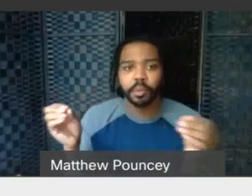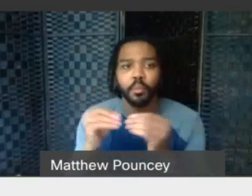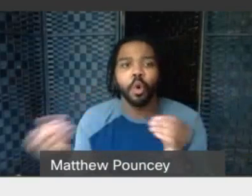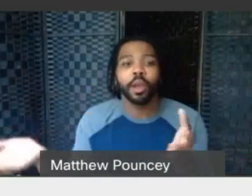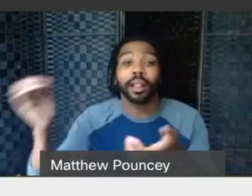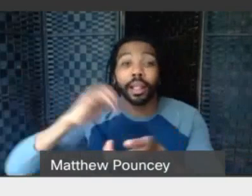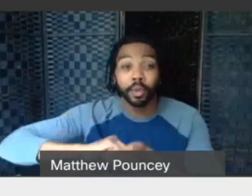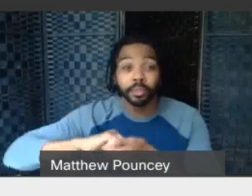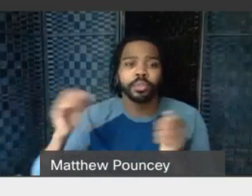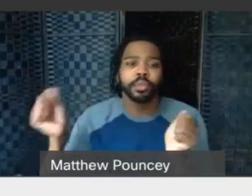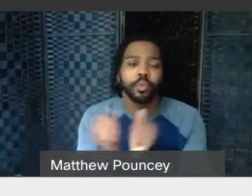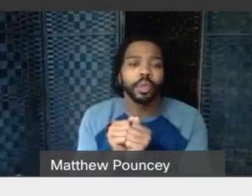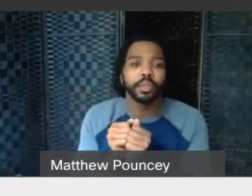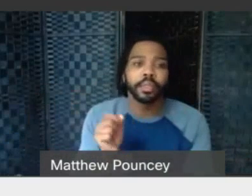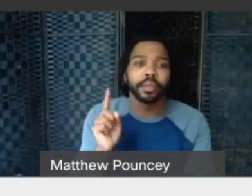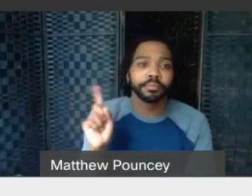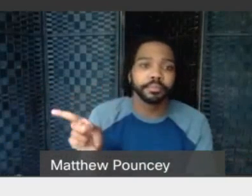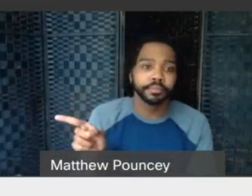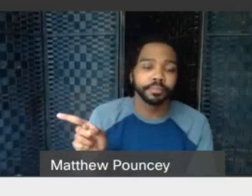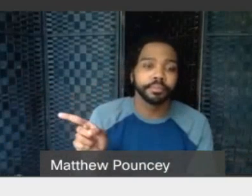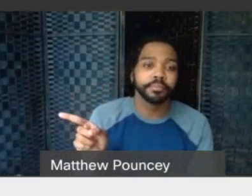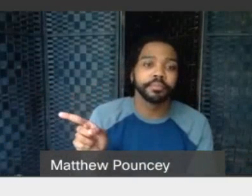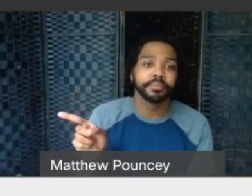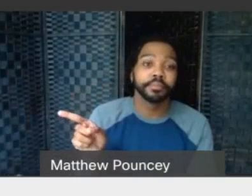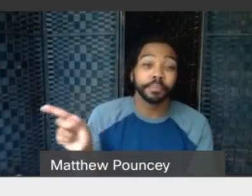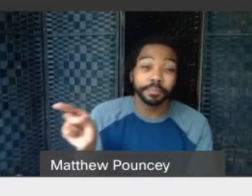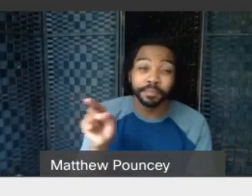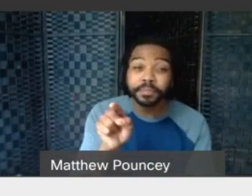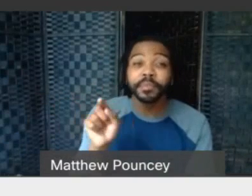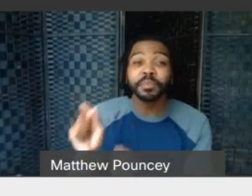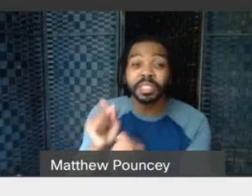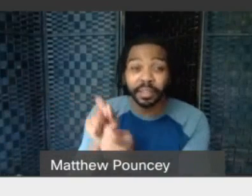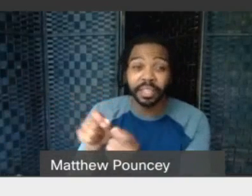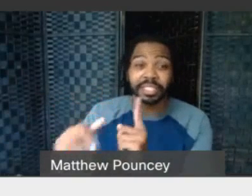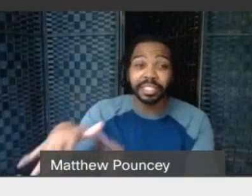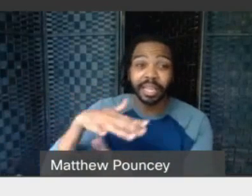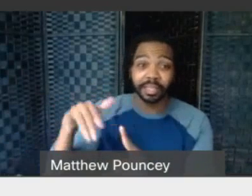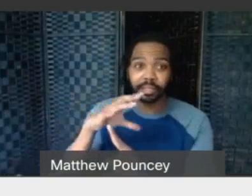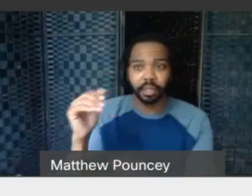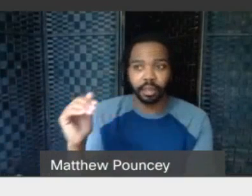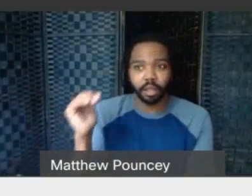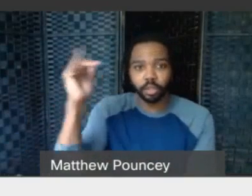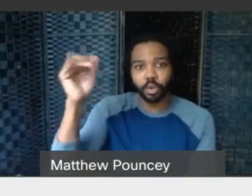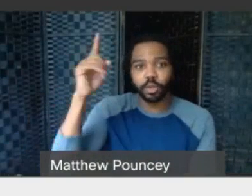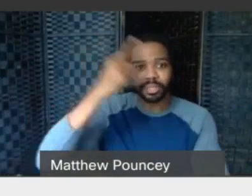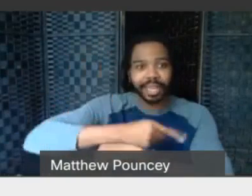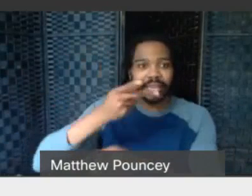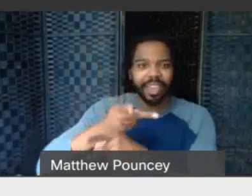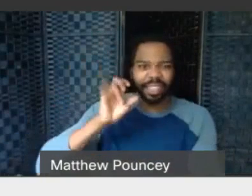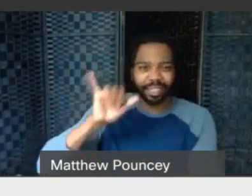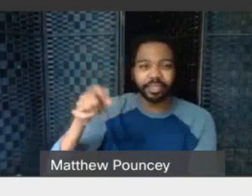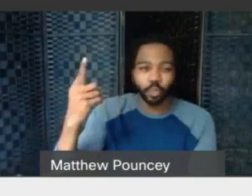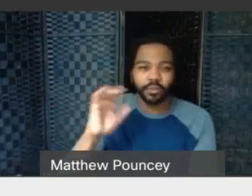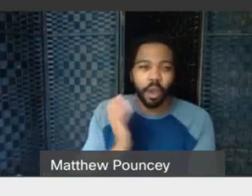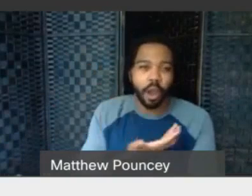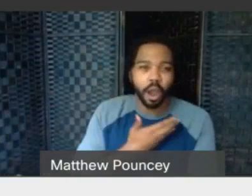collaboration with certain settings, and adult day programs is one of them. We're continuing to provide